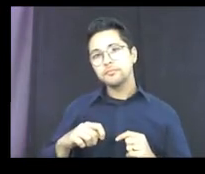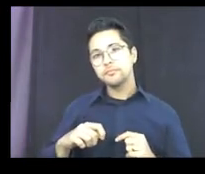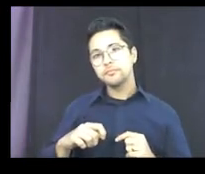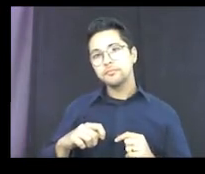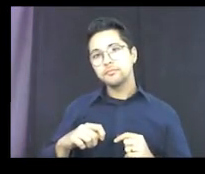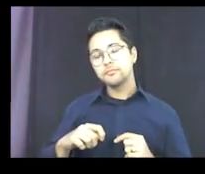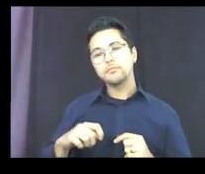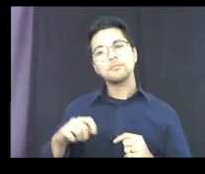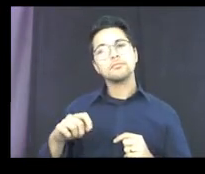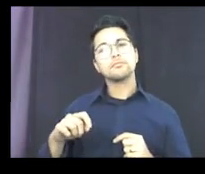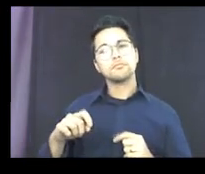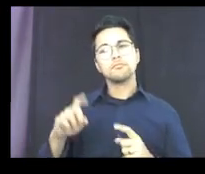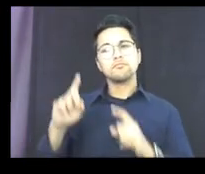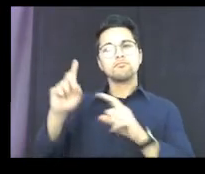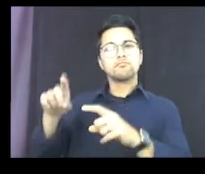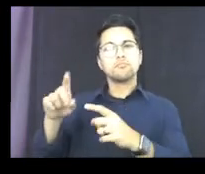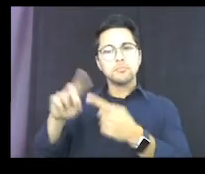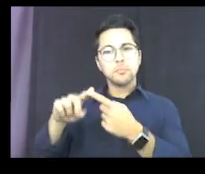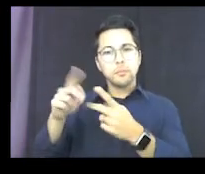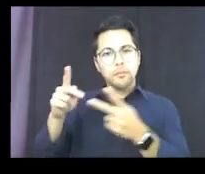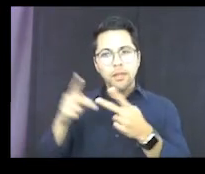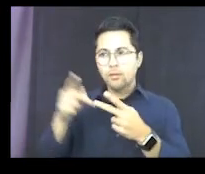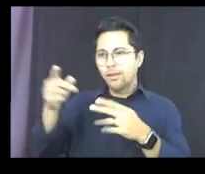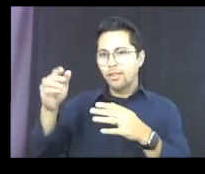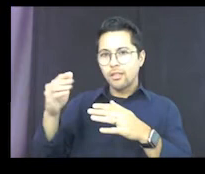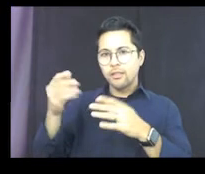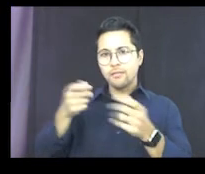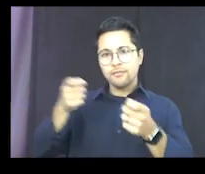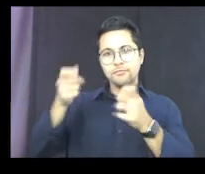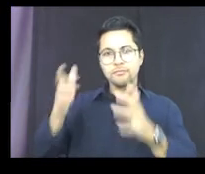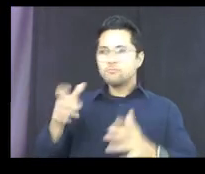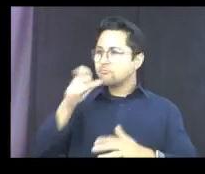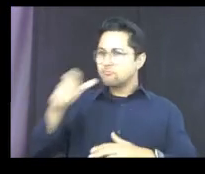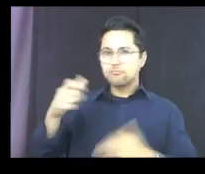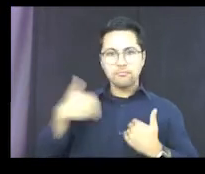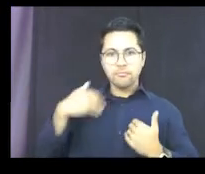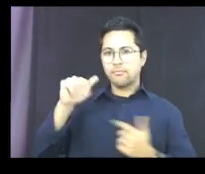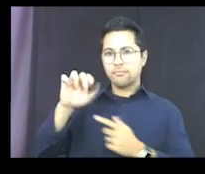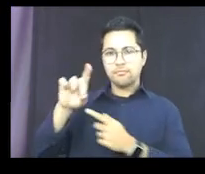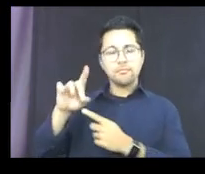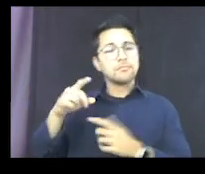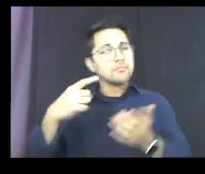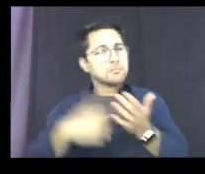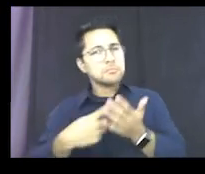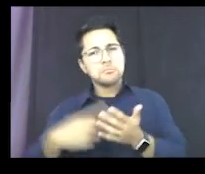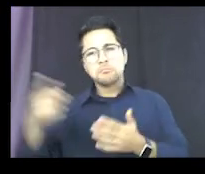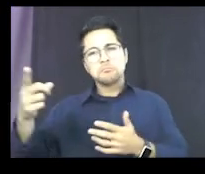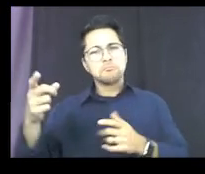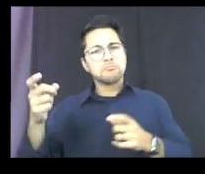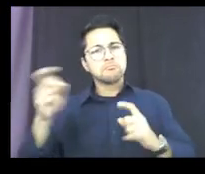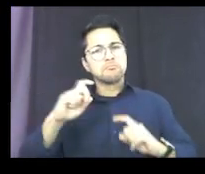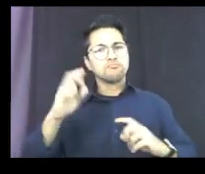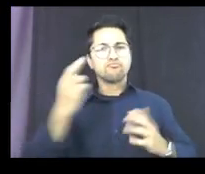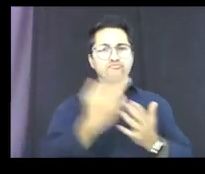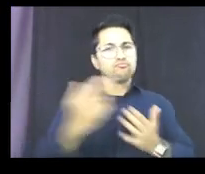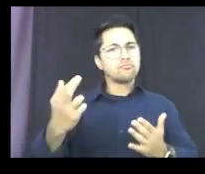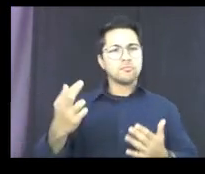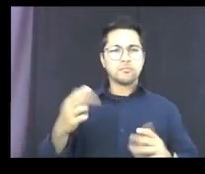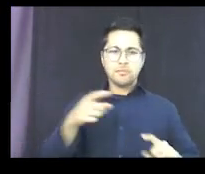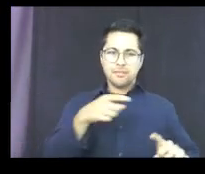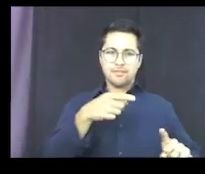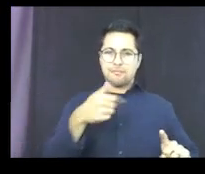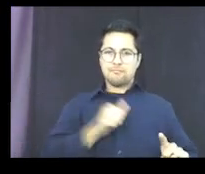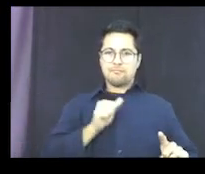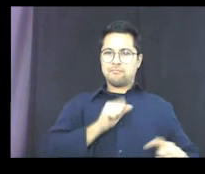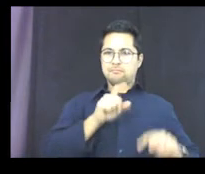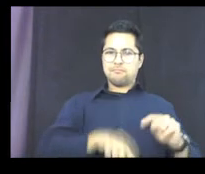to where the facilitator is not on the spectrum, and sometimes they give you resources that you can't